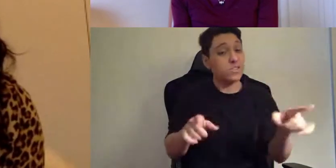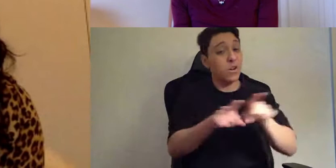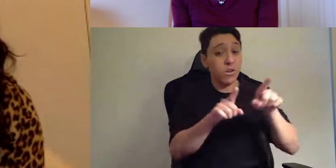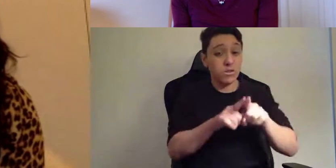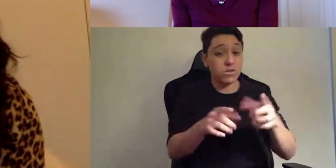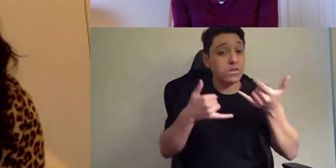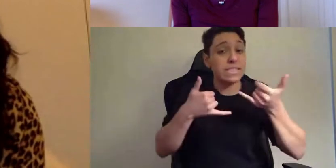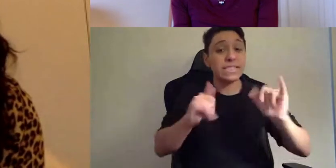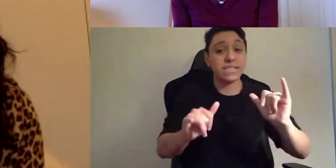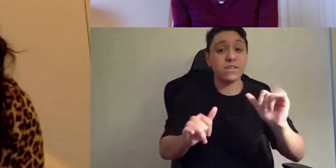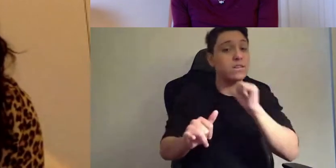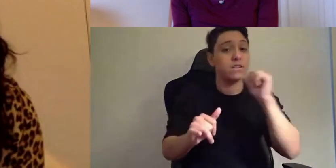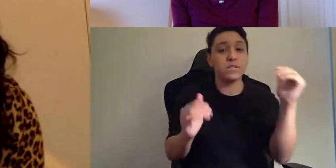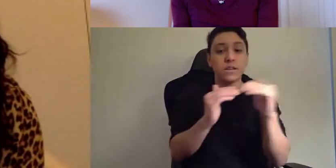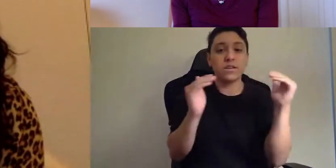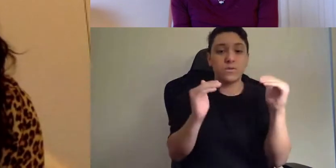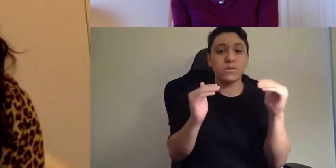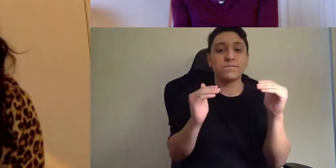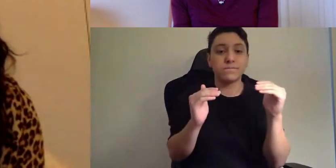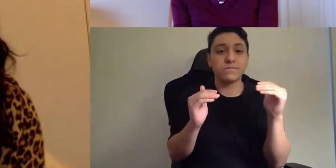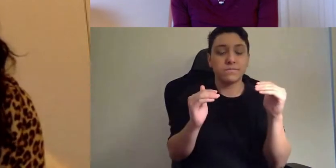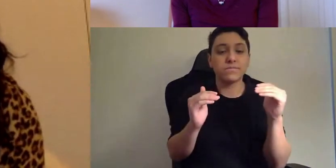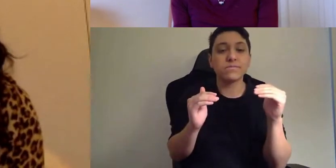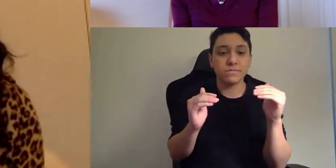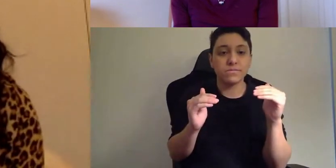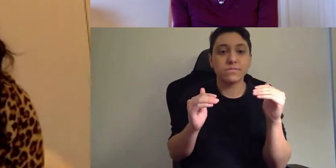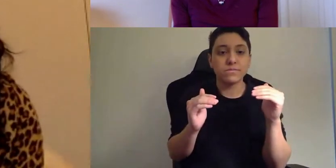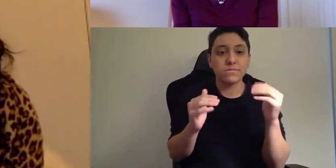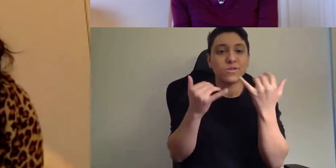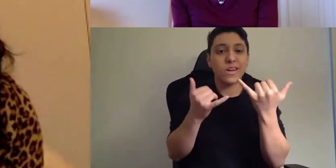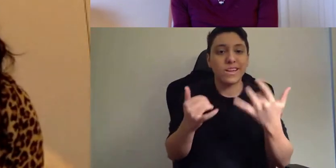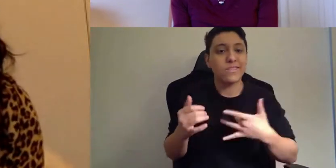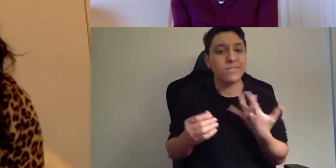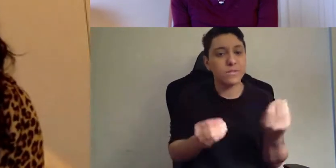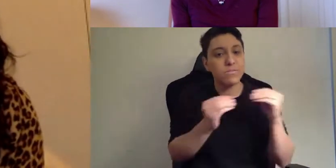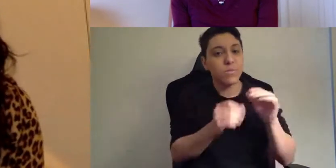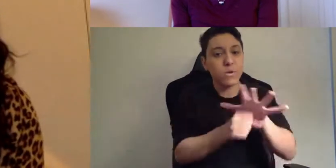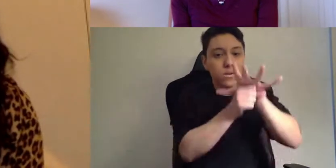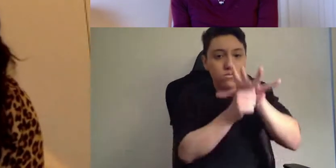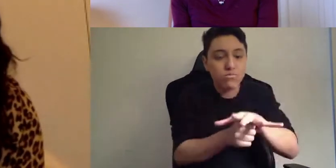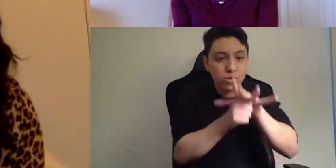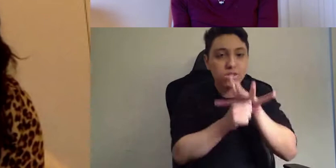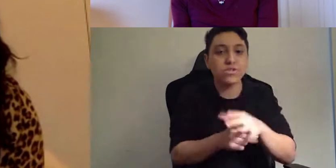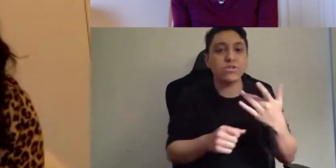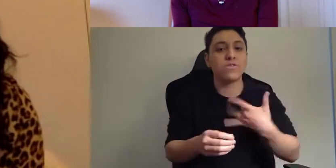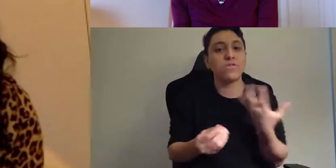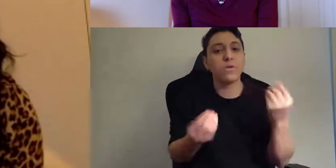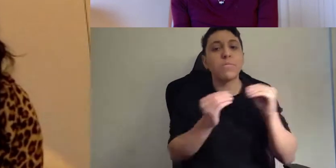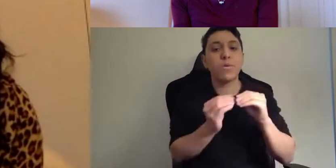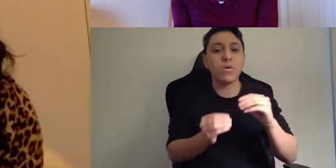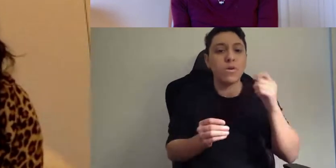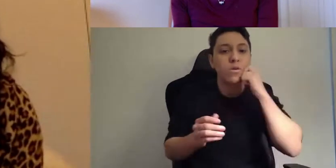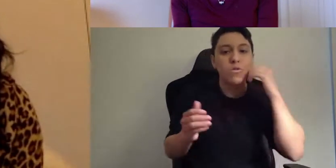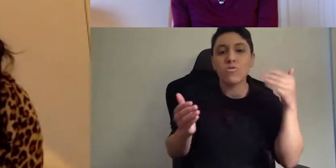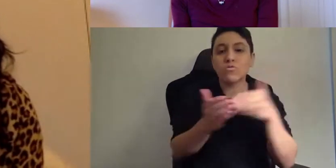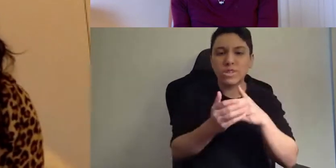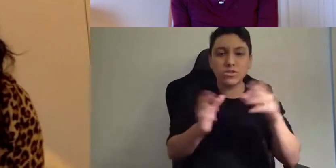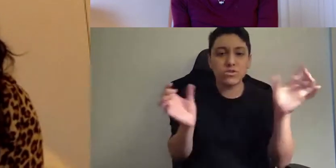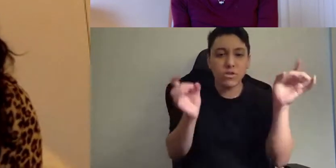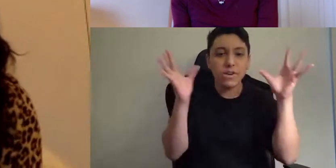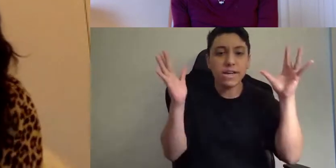of inequity, an unprecedented time of pressure, an unprecedented time of racialized violence, an unprecedented time